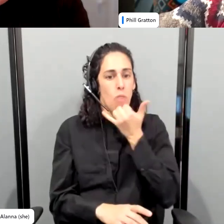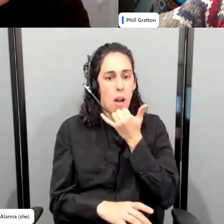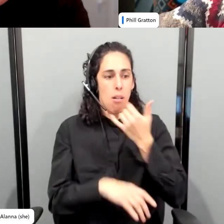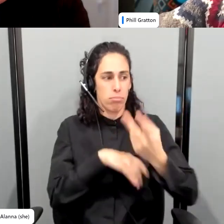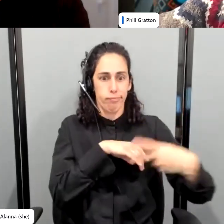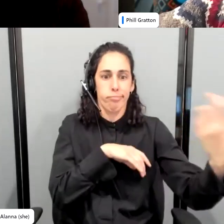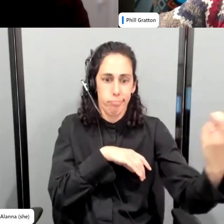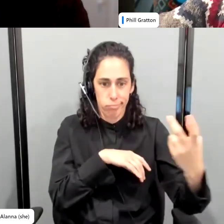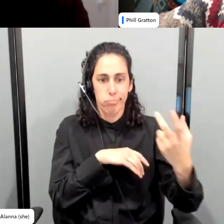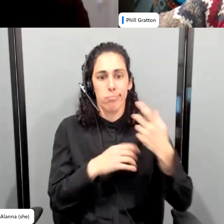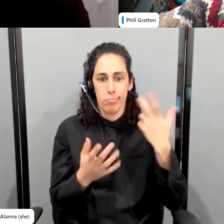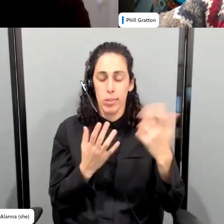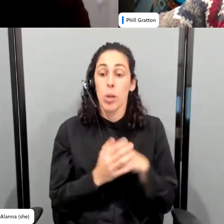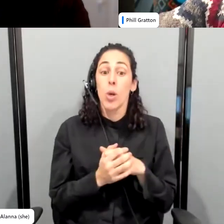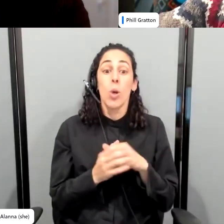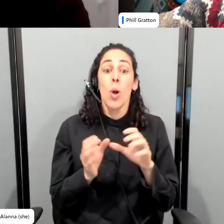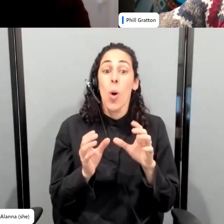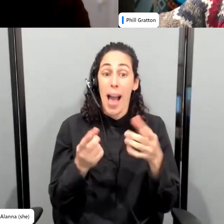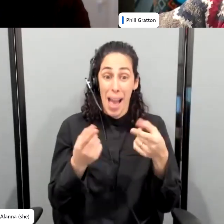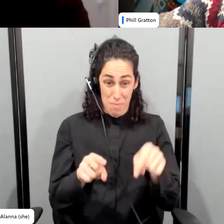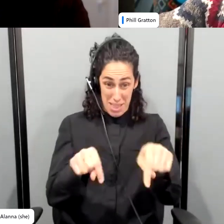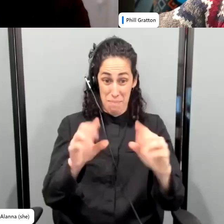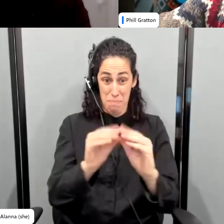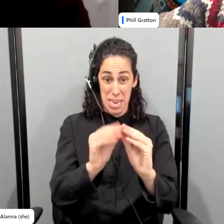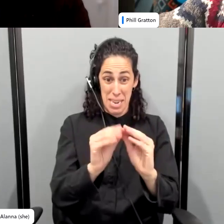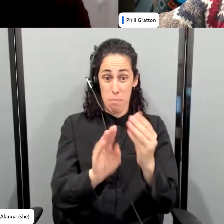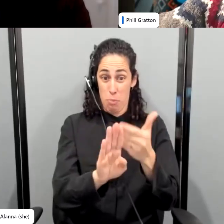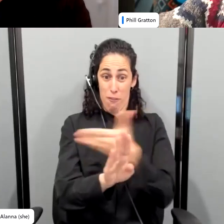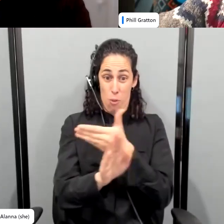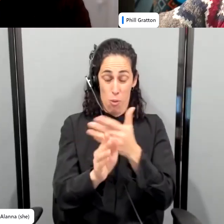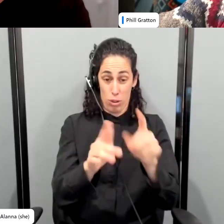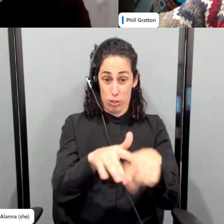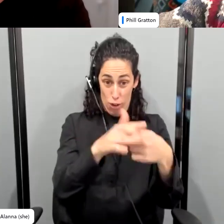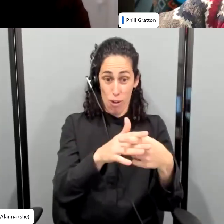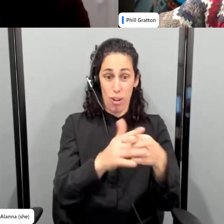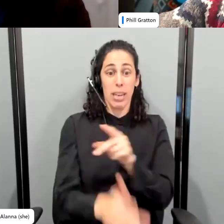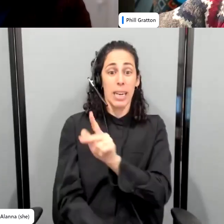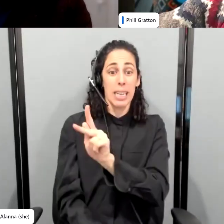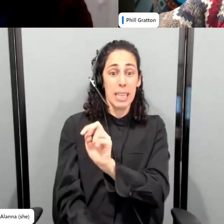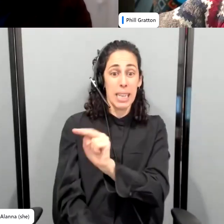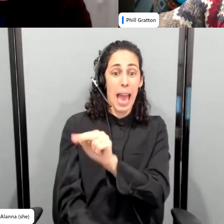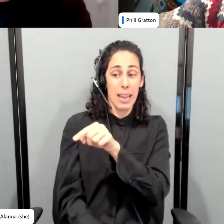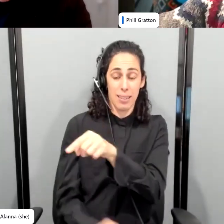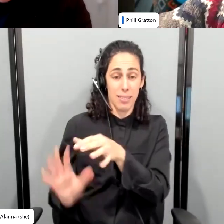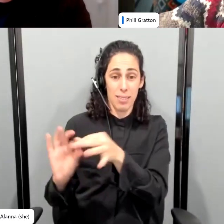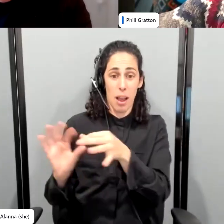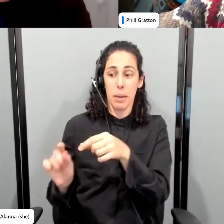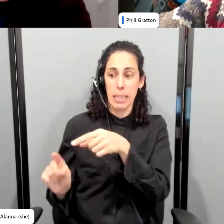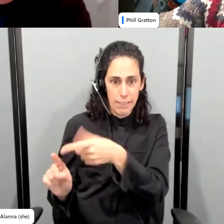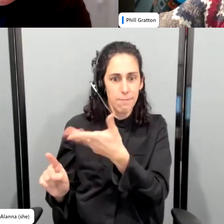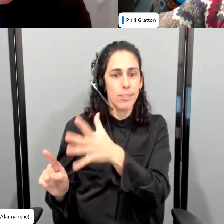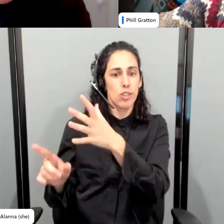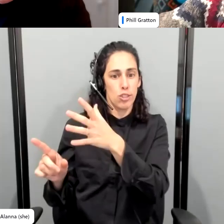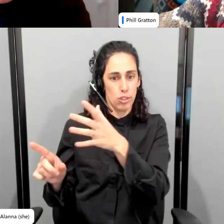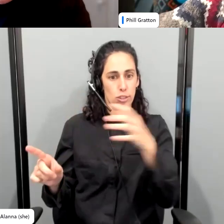email message that sounds a little not so sure, you can copy that message into the